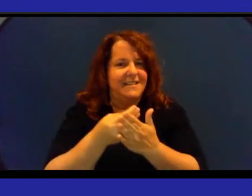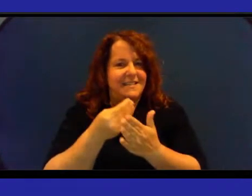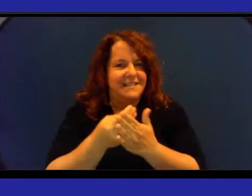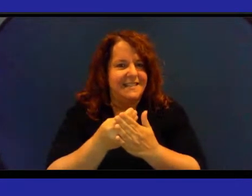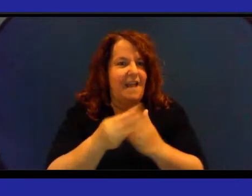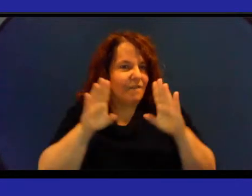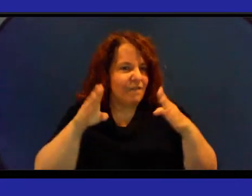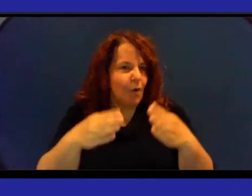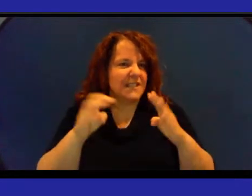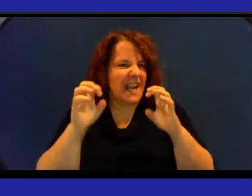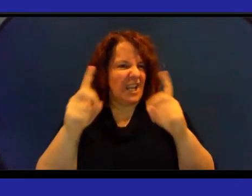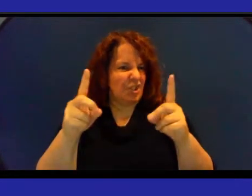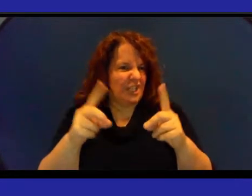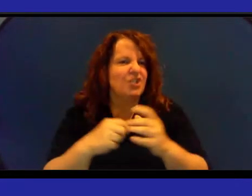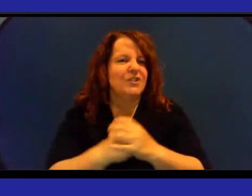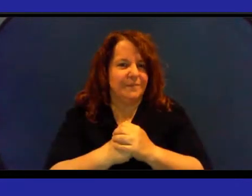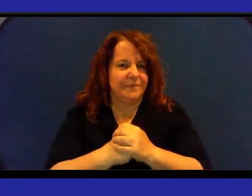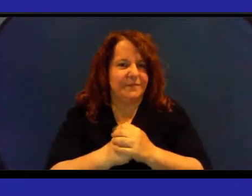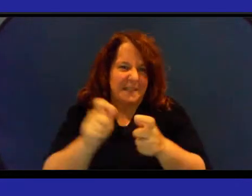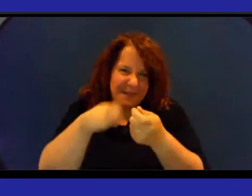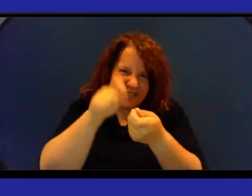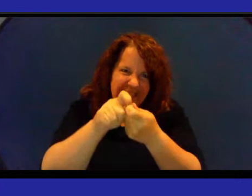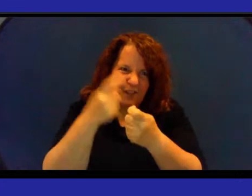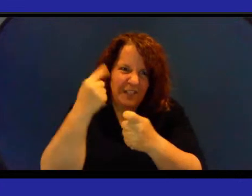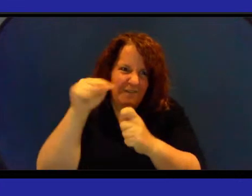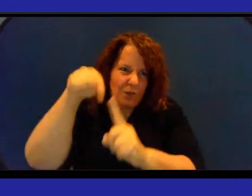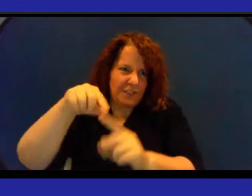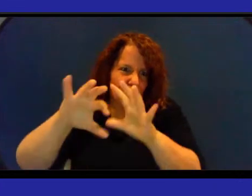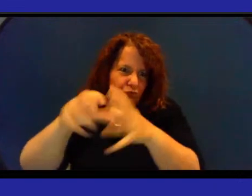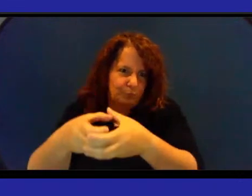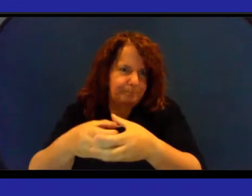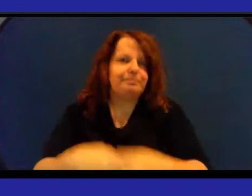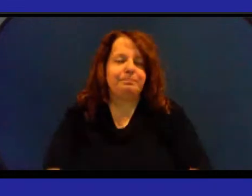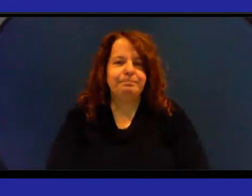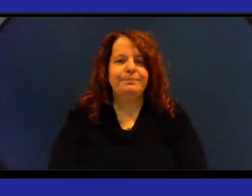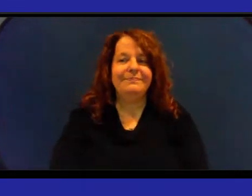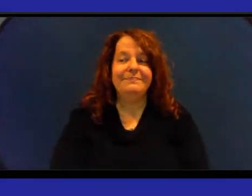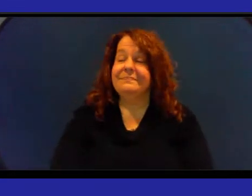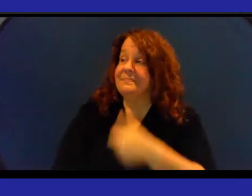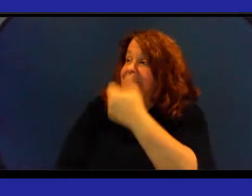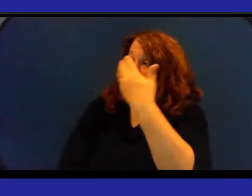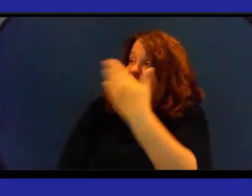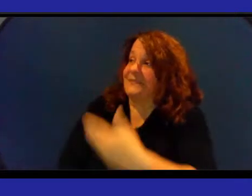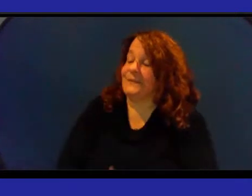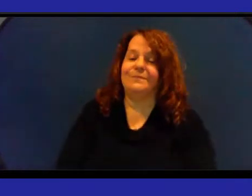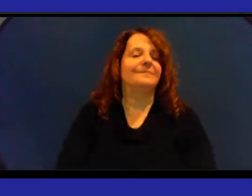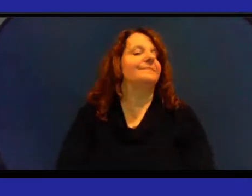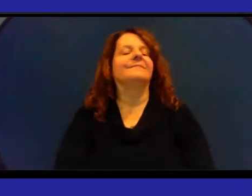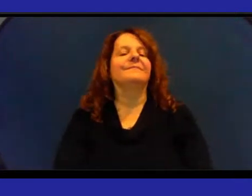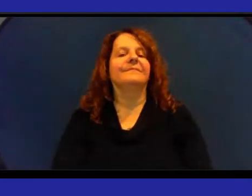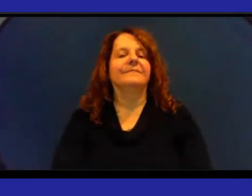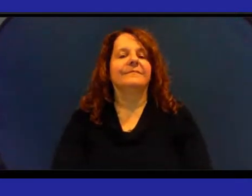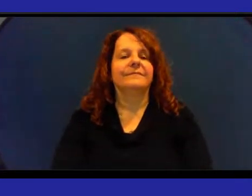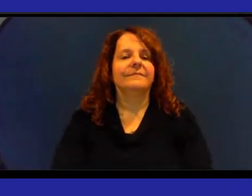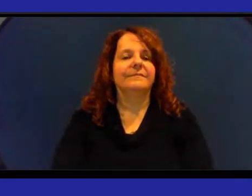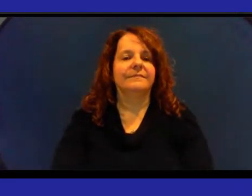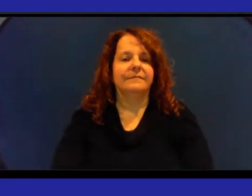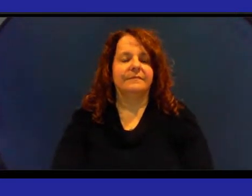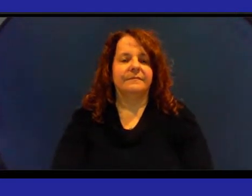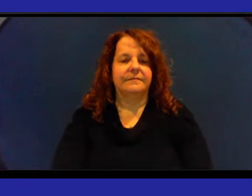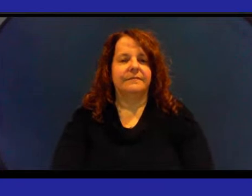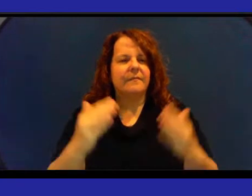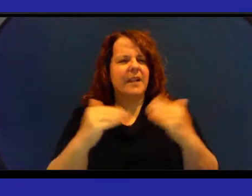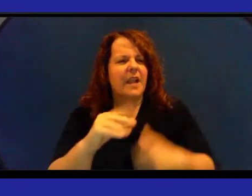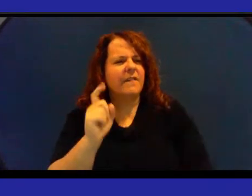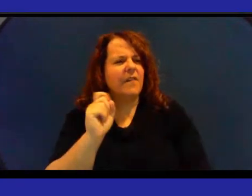trust fund that's specifically for this population. Great, thank you. Thank you. Yes. I just wanted to ask a